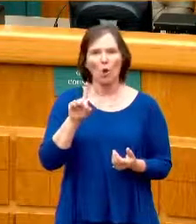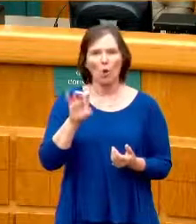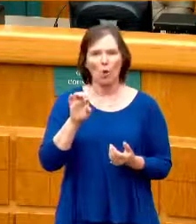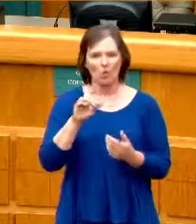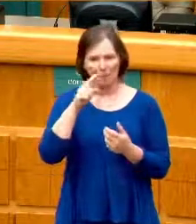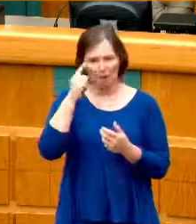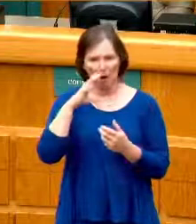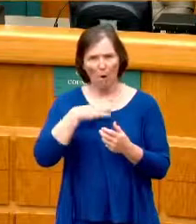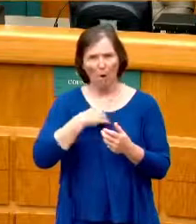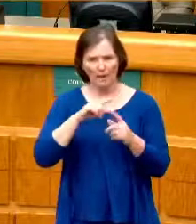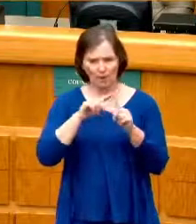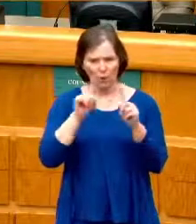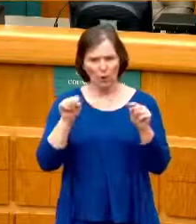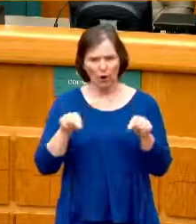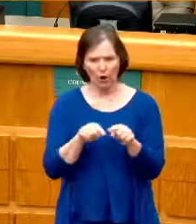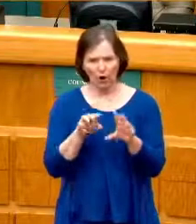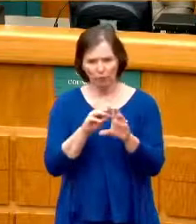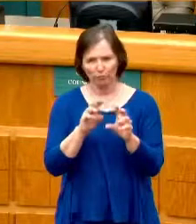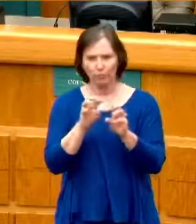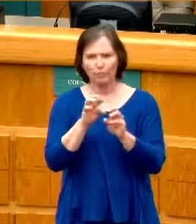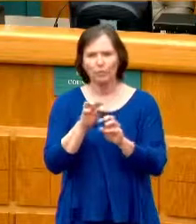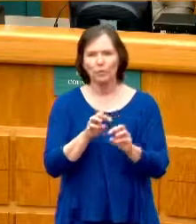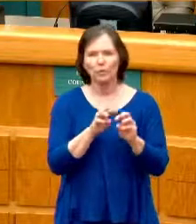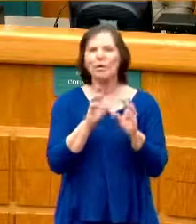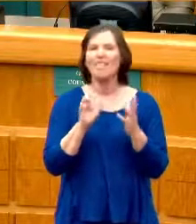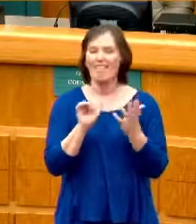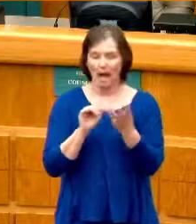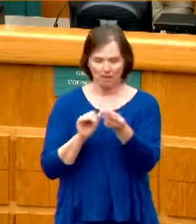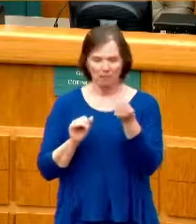You can also call the